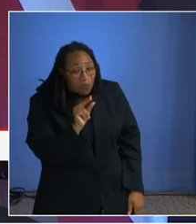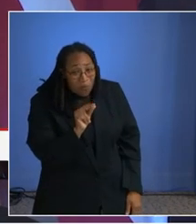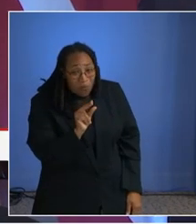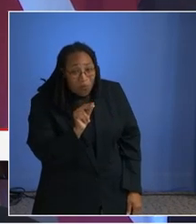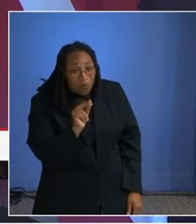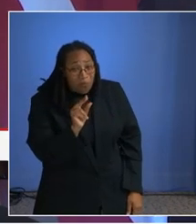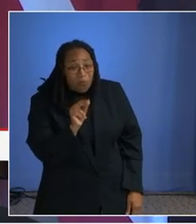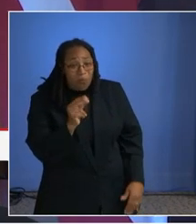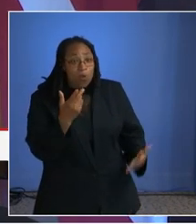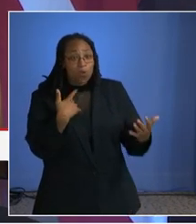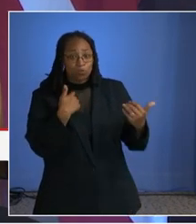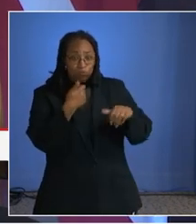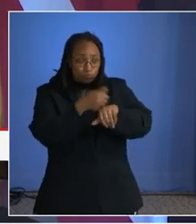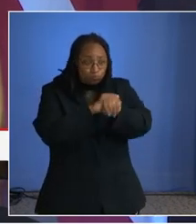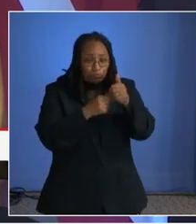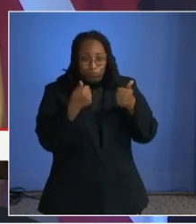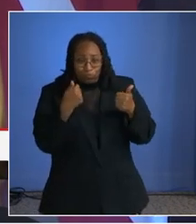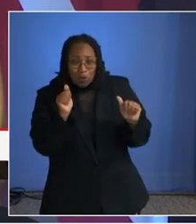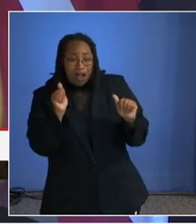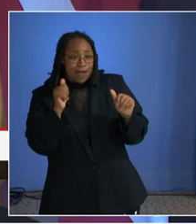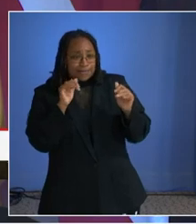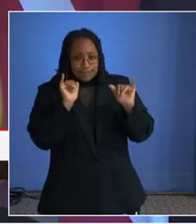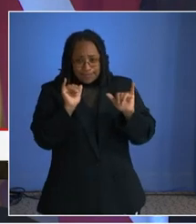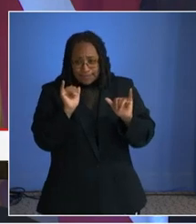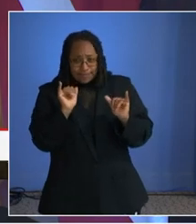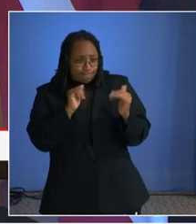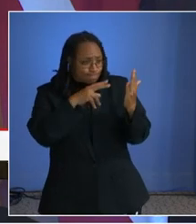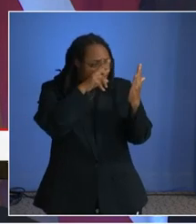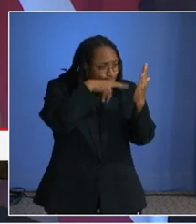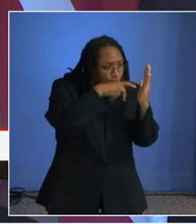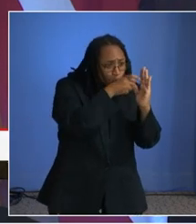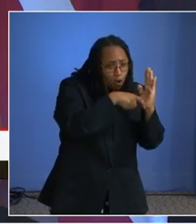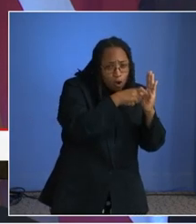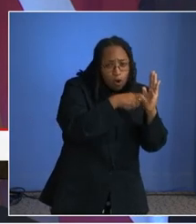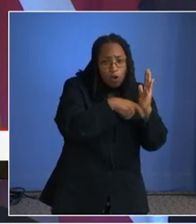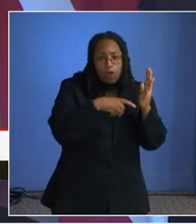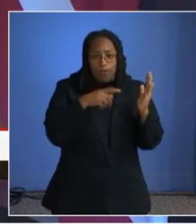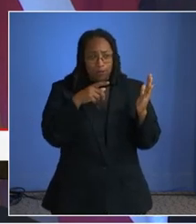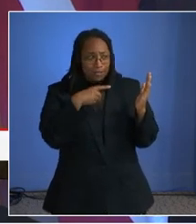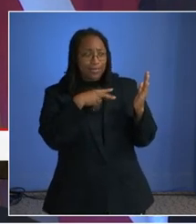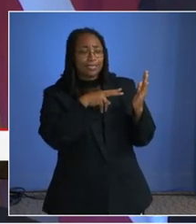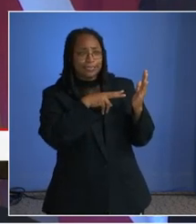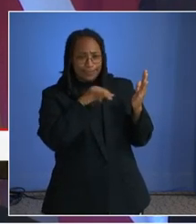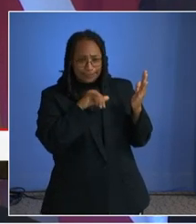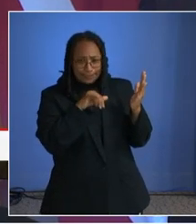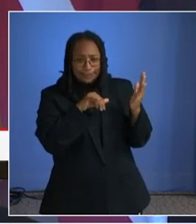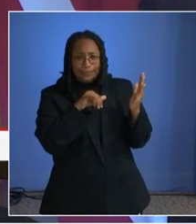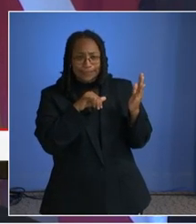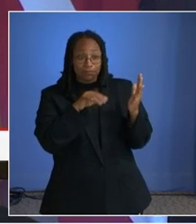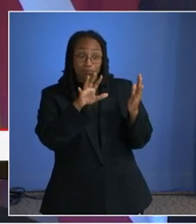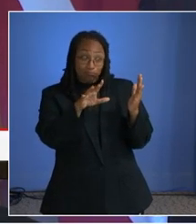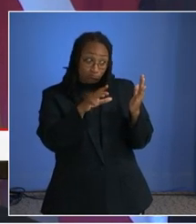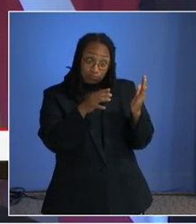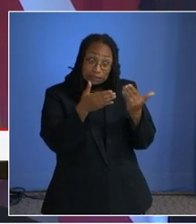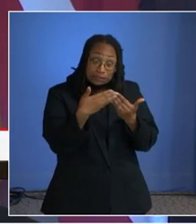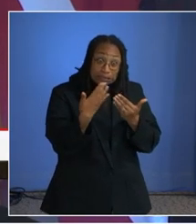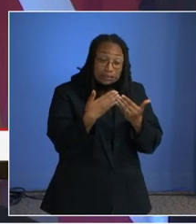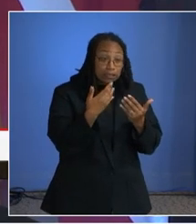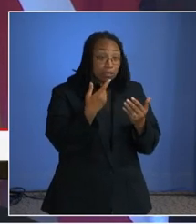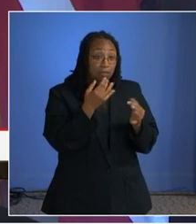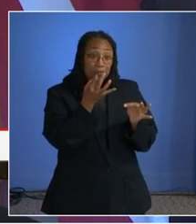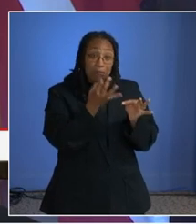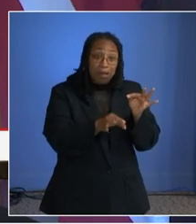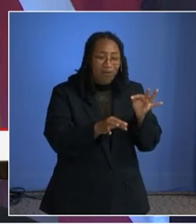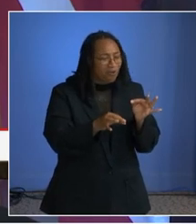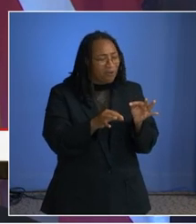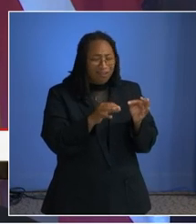Who read Megan's article sees how complicated it is, and recognizes that